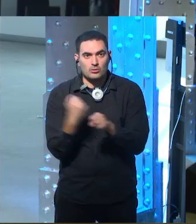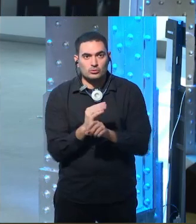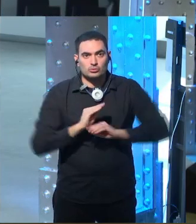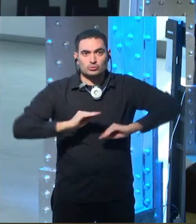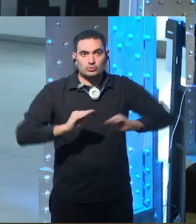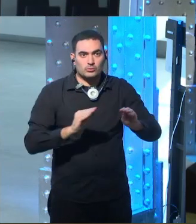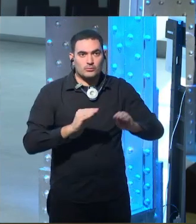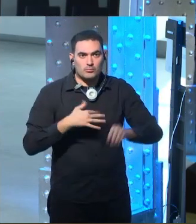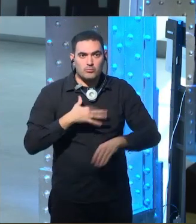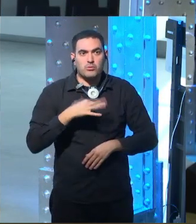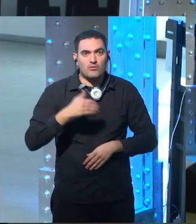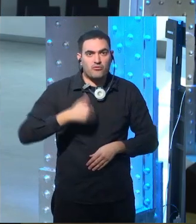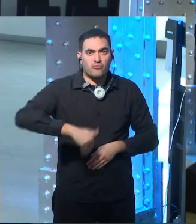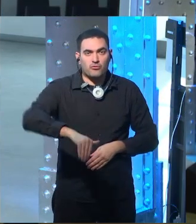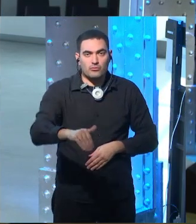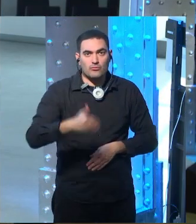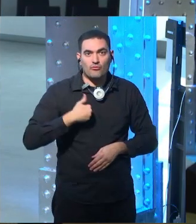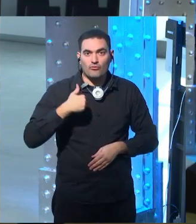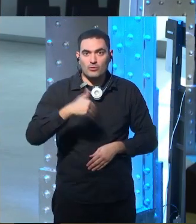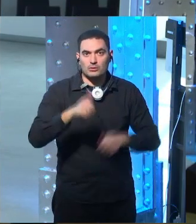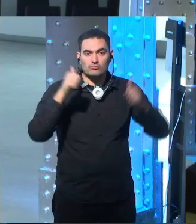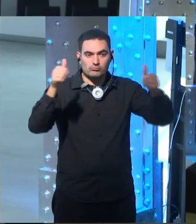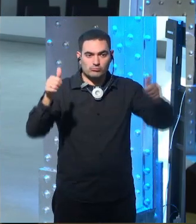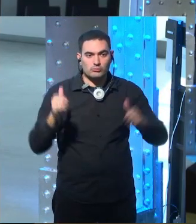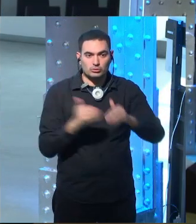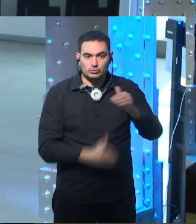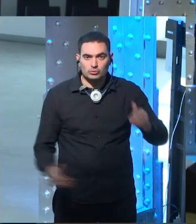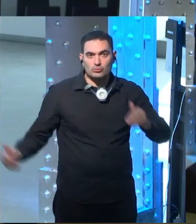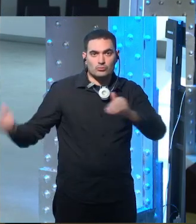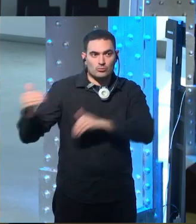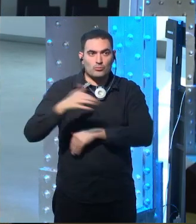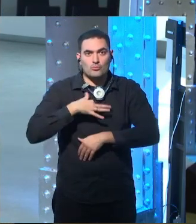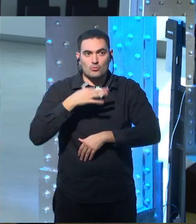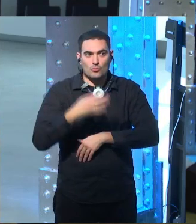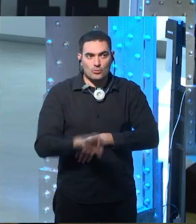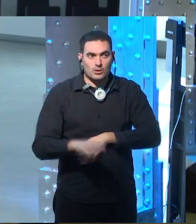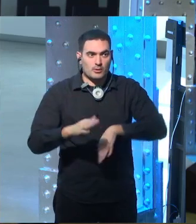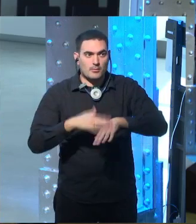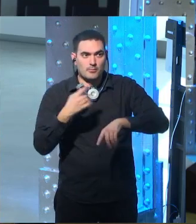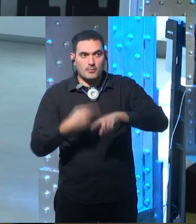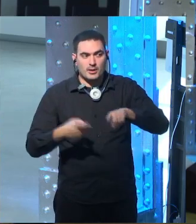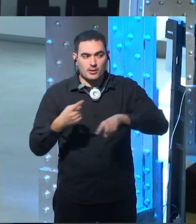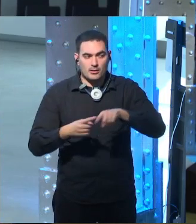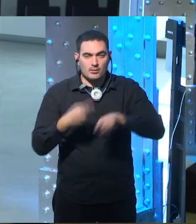likely to have a STEM degree, they earn almost twice the US median wage.